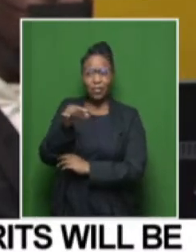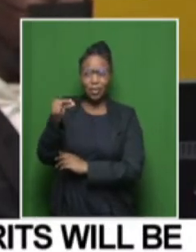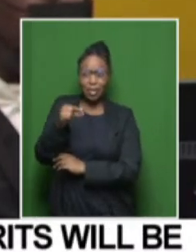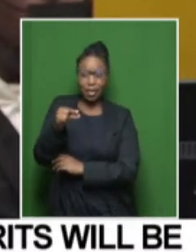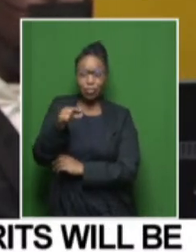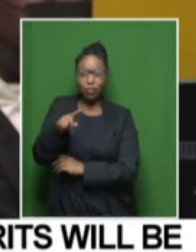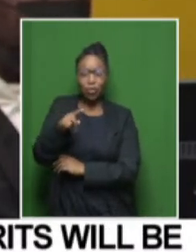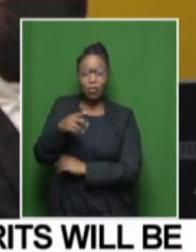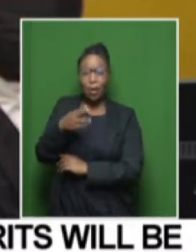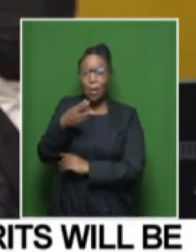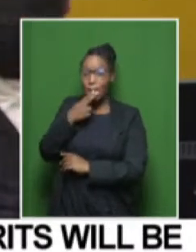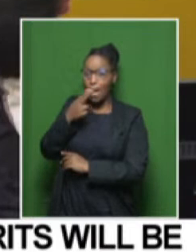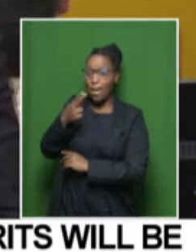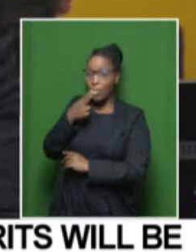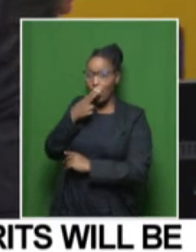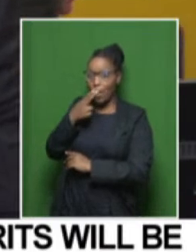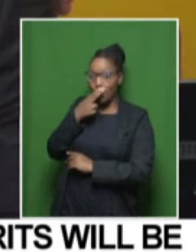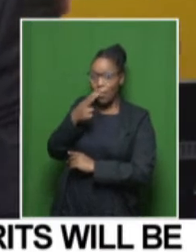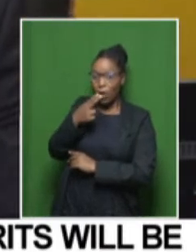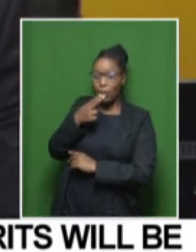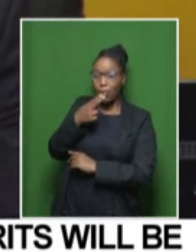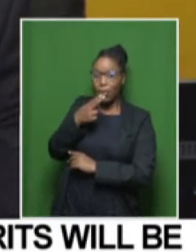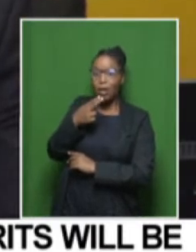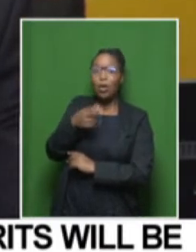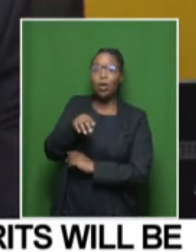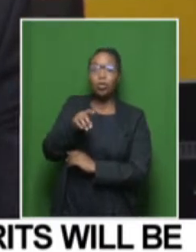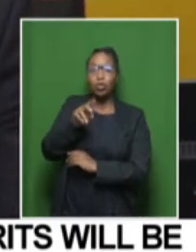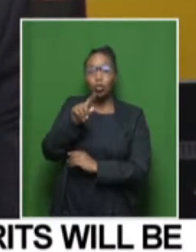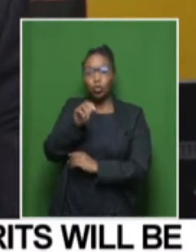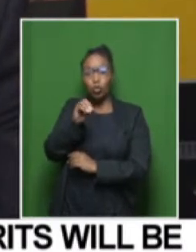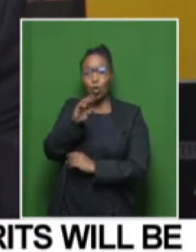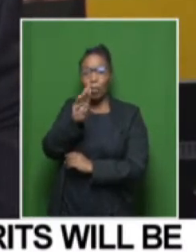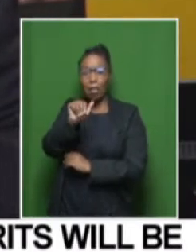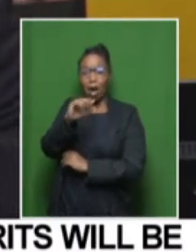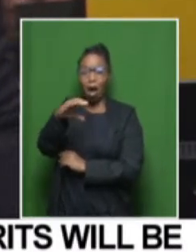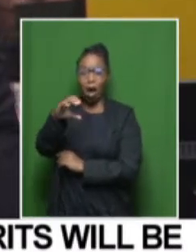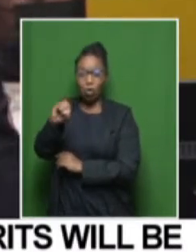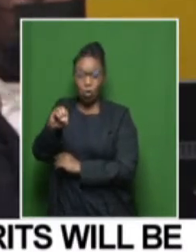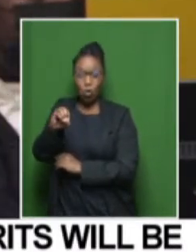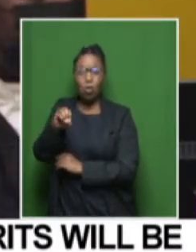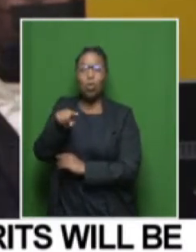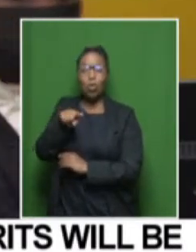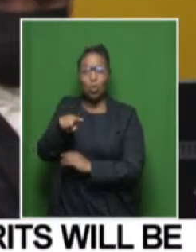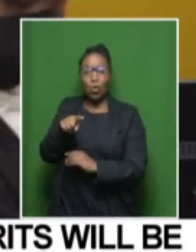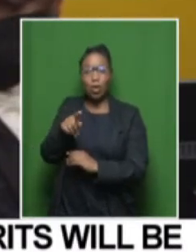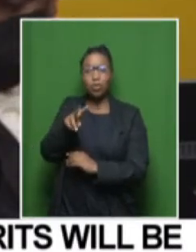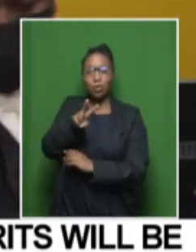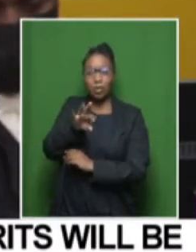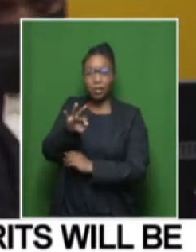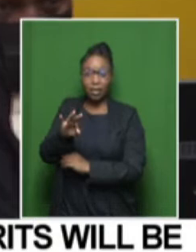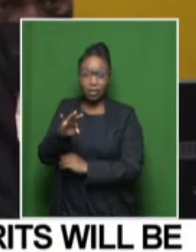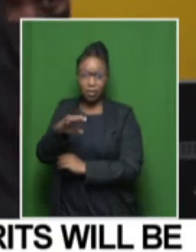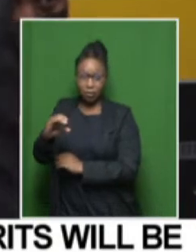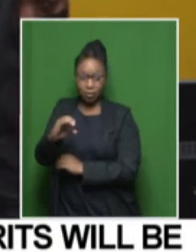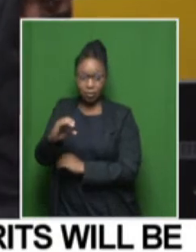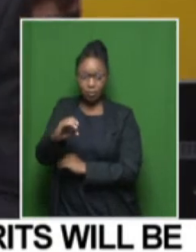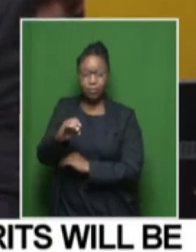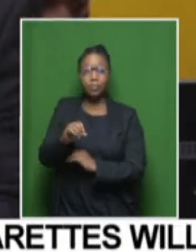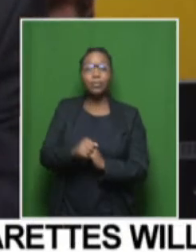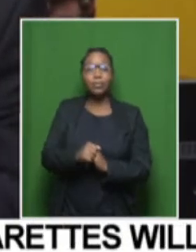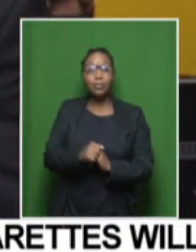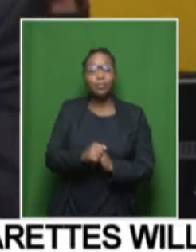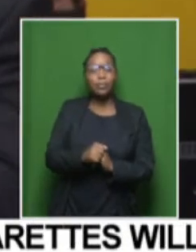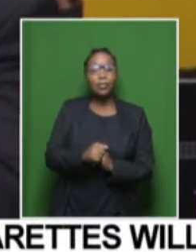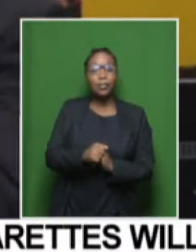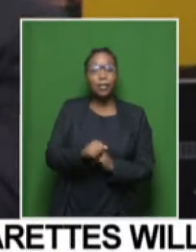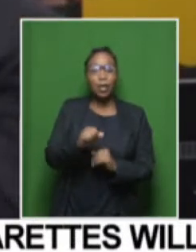tobacco will cost an extra 37 cents. 23 grams of cigar will be,